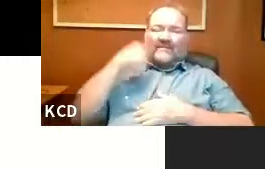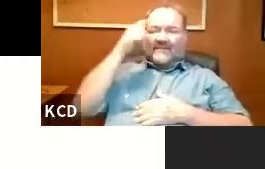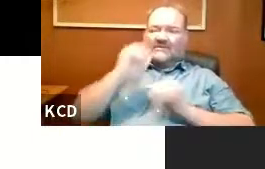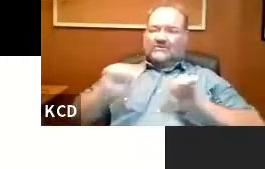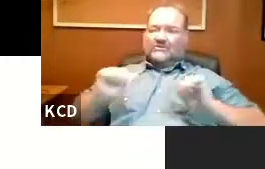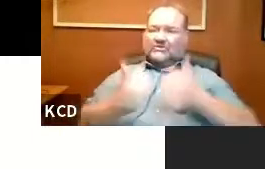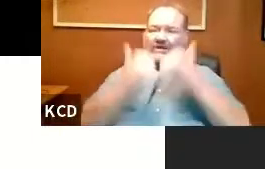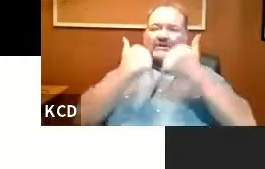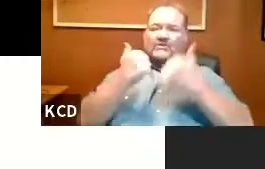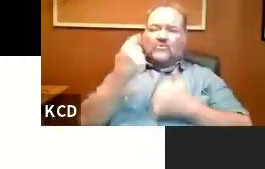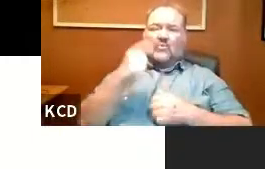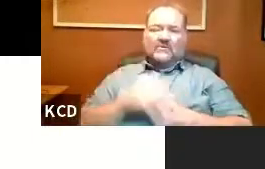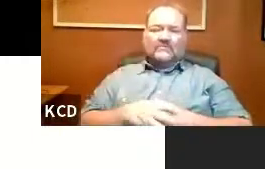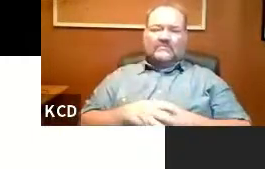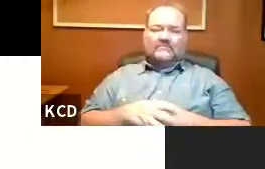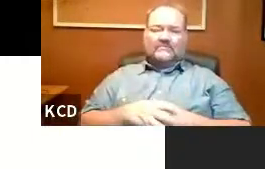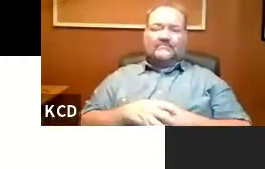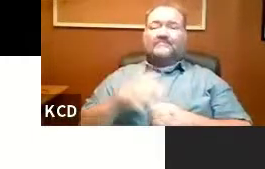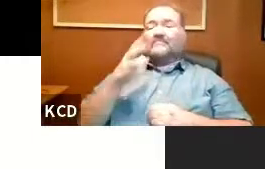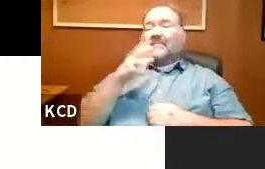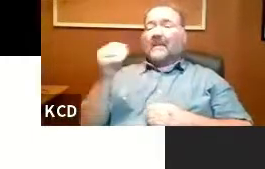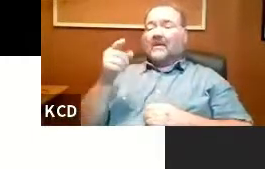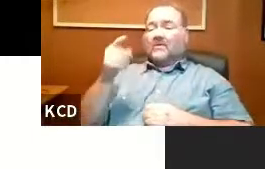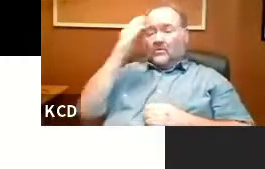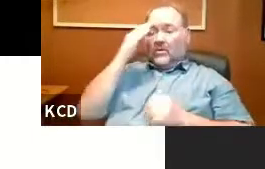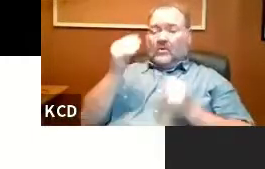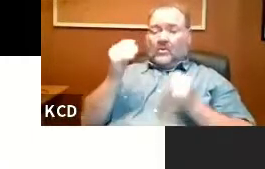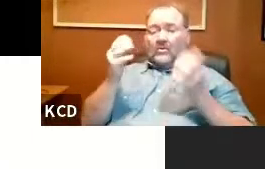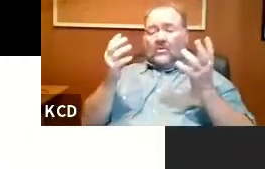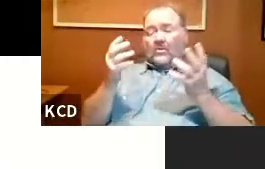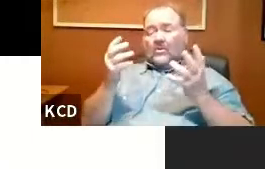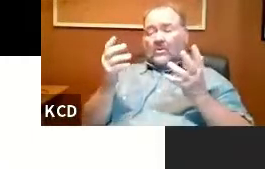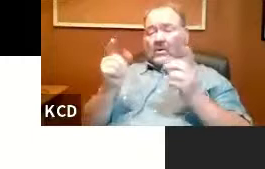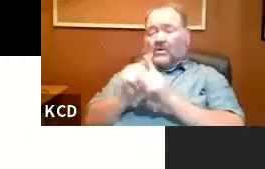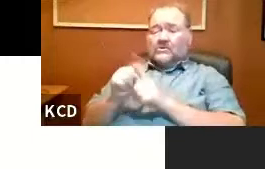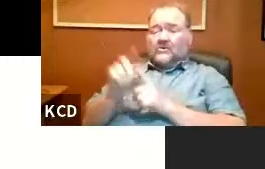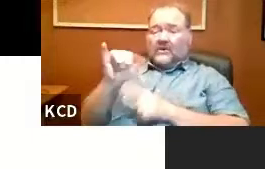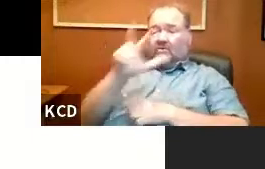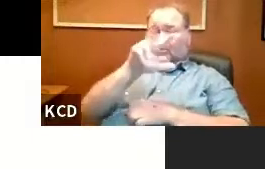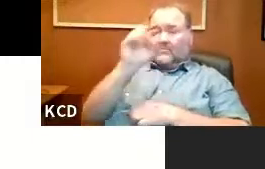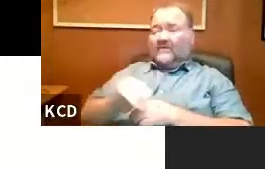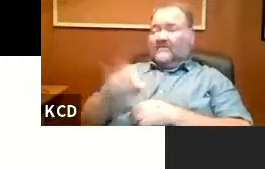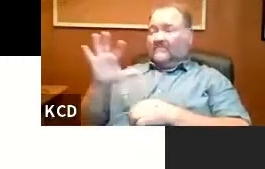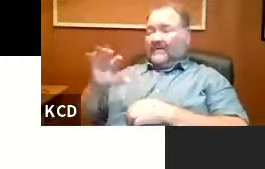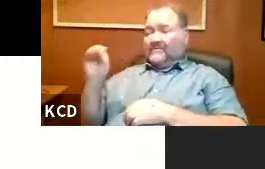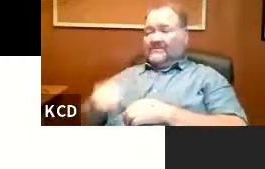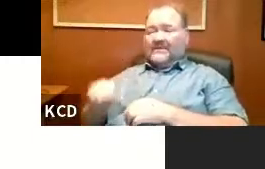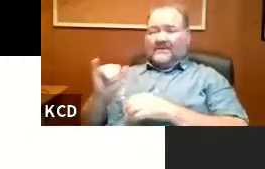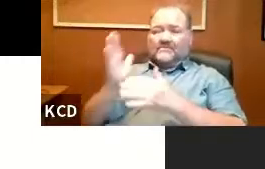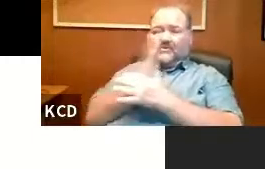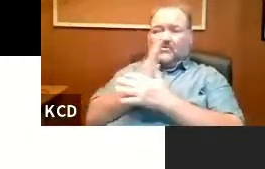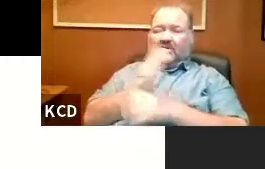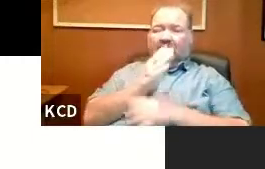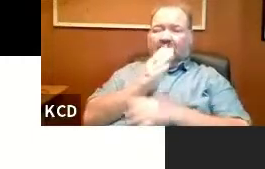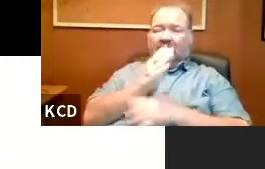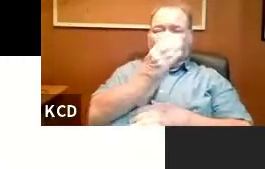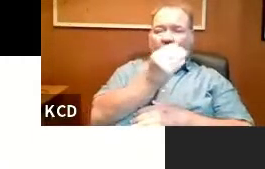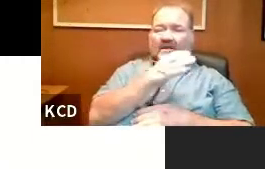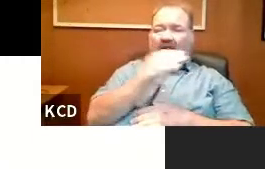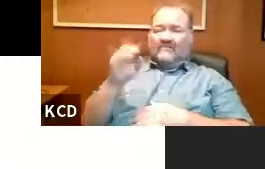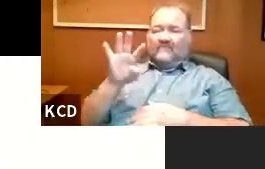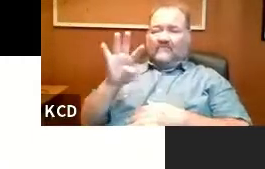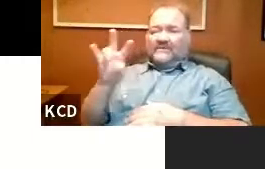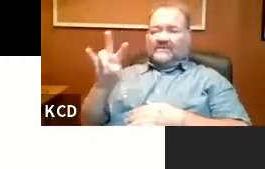one to get to. Yeah, and with that 3% and 5%, that's somewhere between 14 and